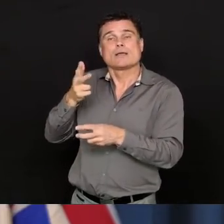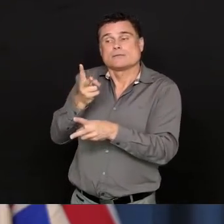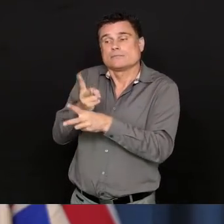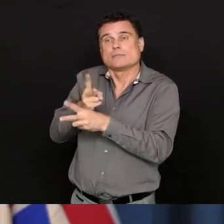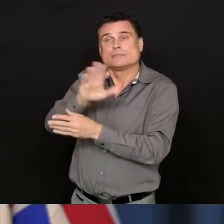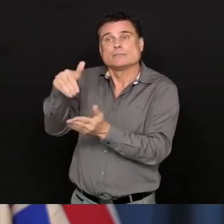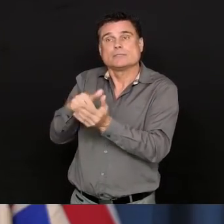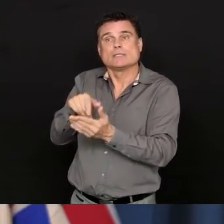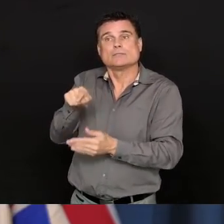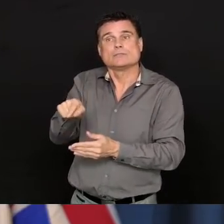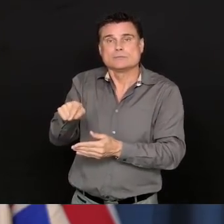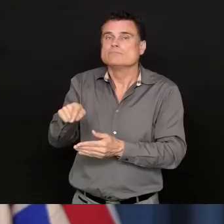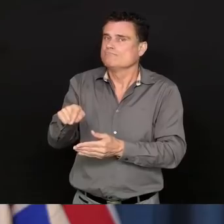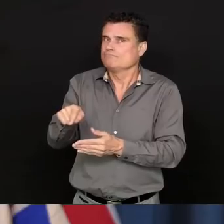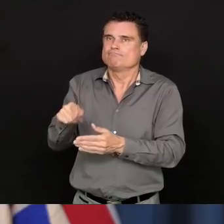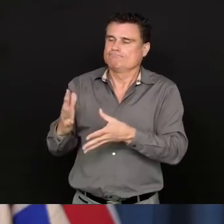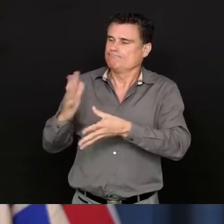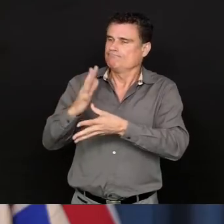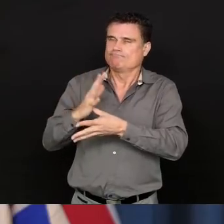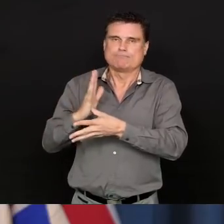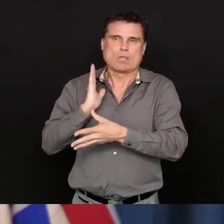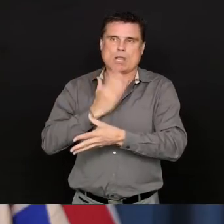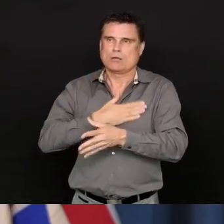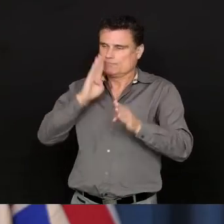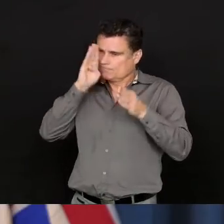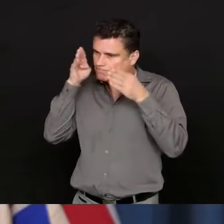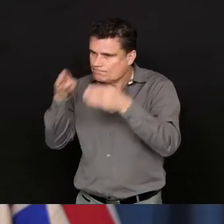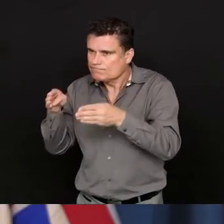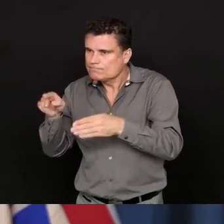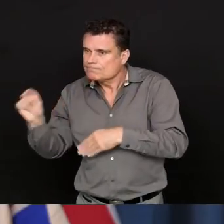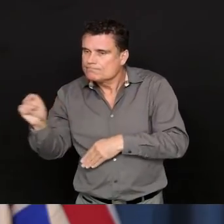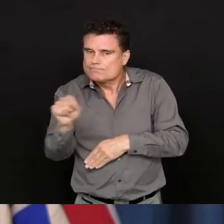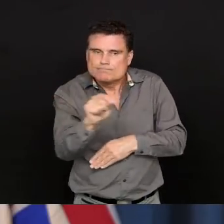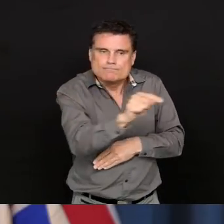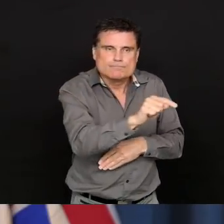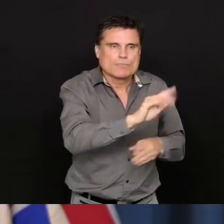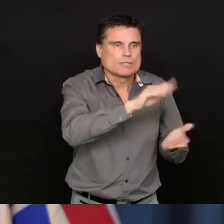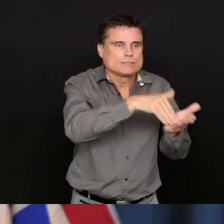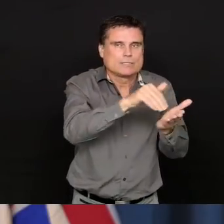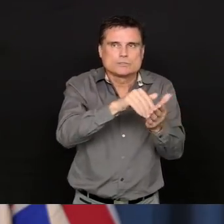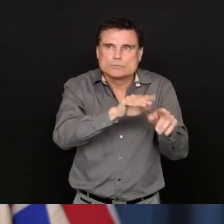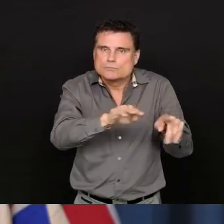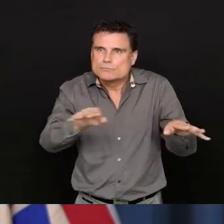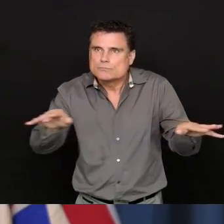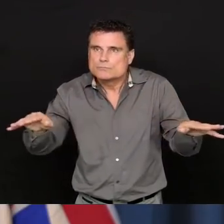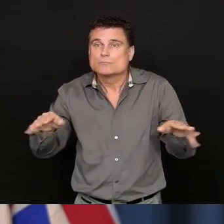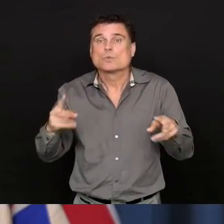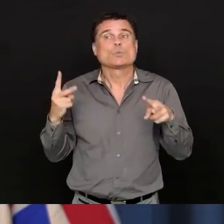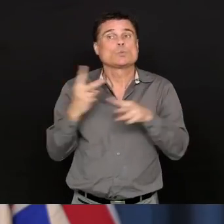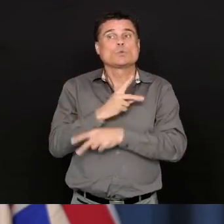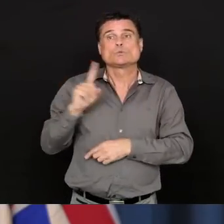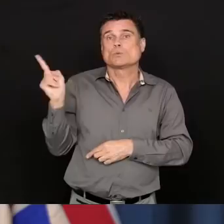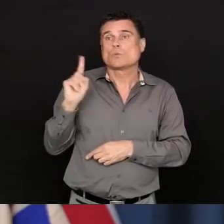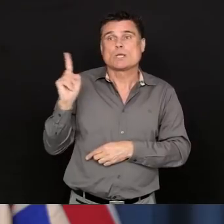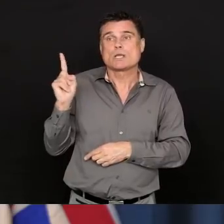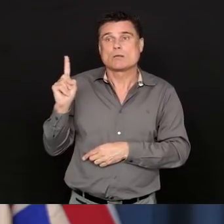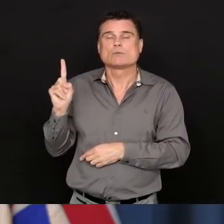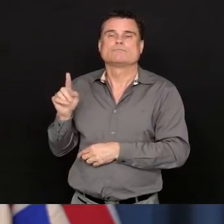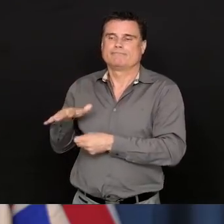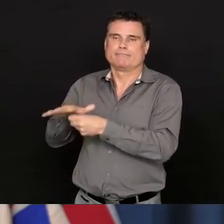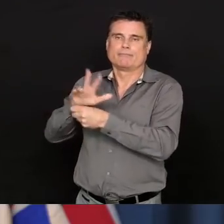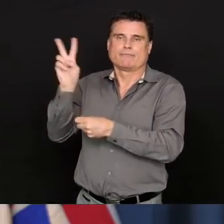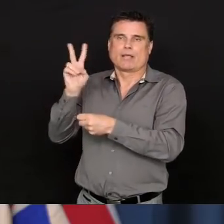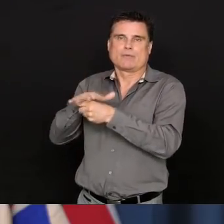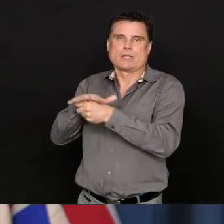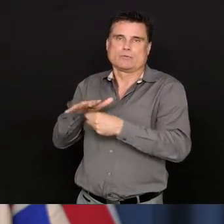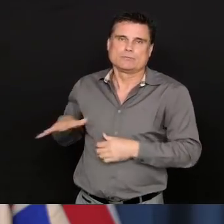care homes in the Lower Mainland, where we know we've had two very serious outbreaks that continue. And it has